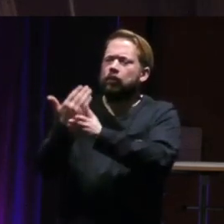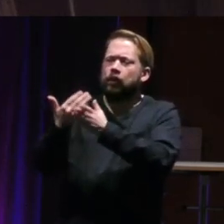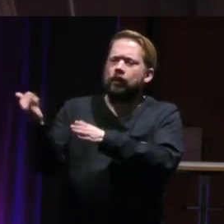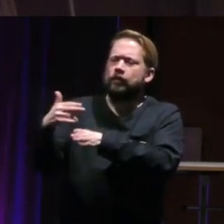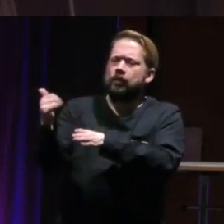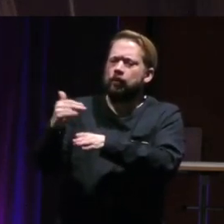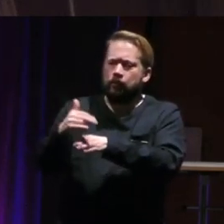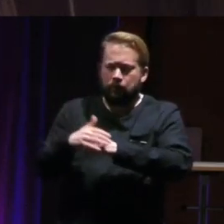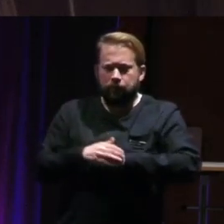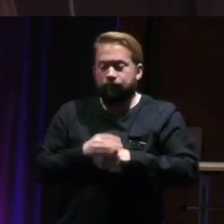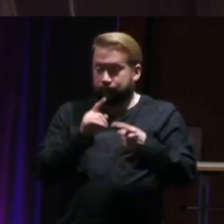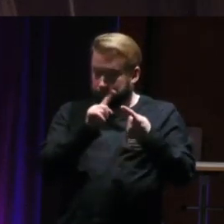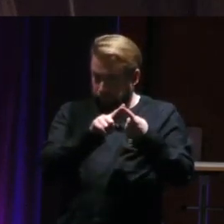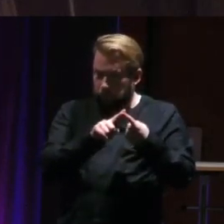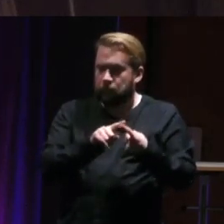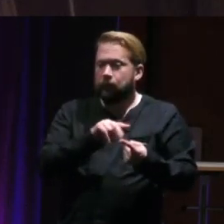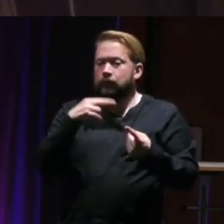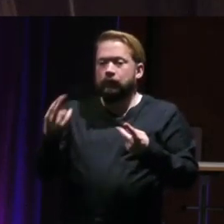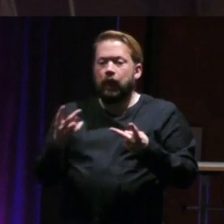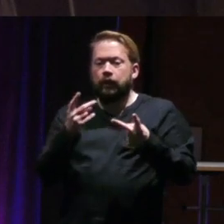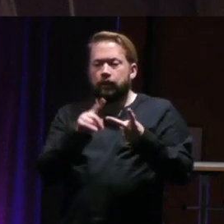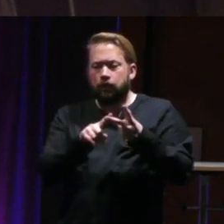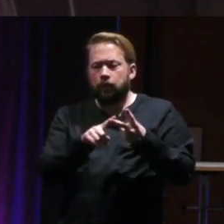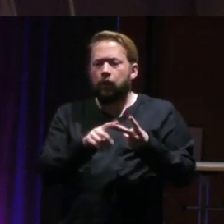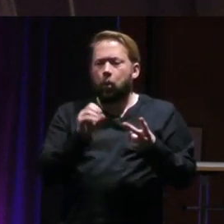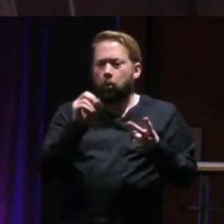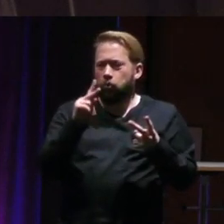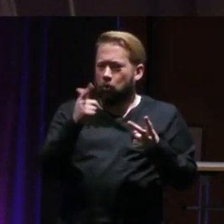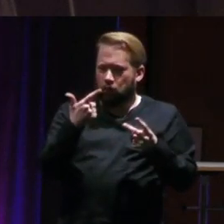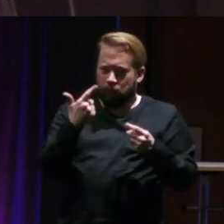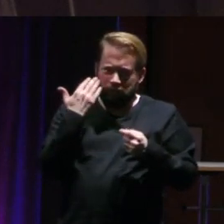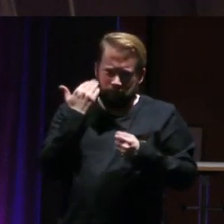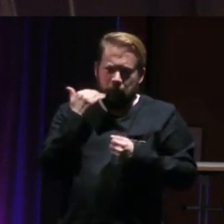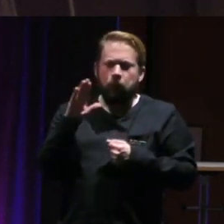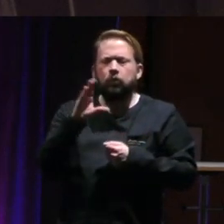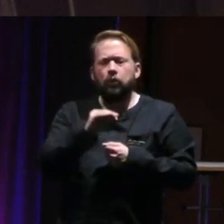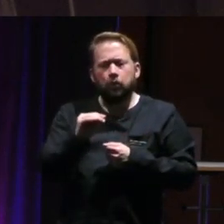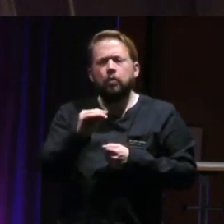thing, for example, in the end of October, we had